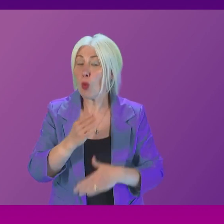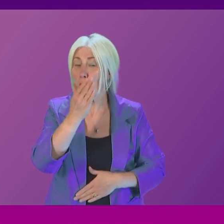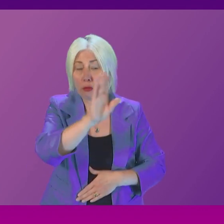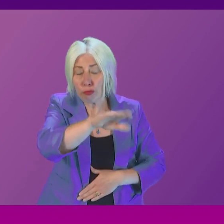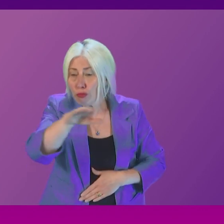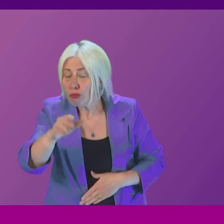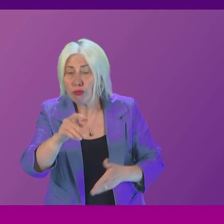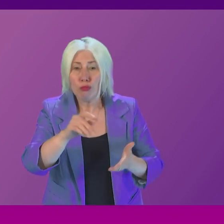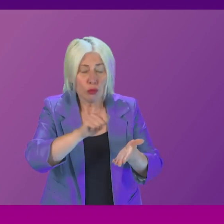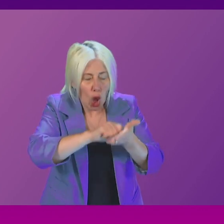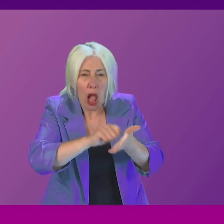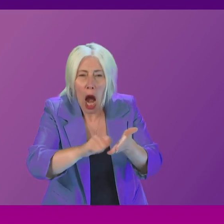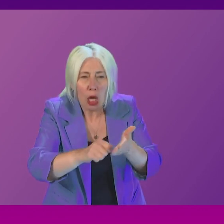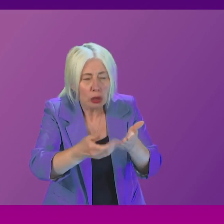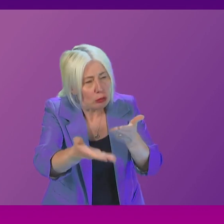clerks to understand a bit better